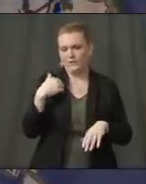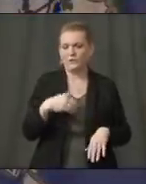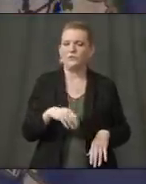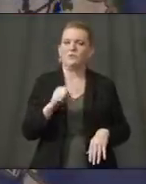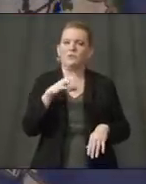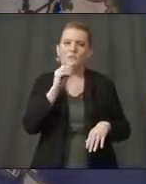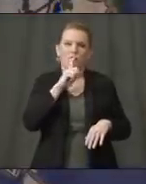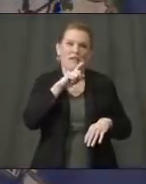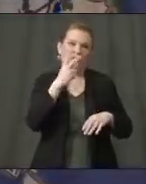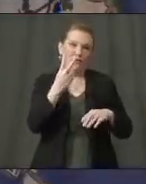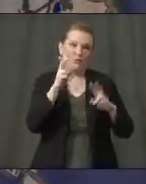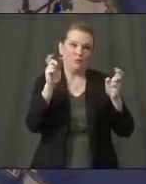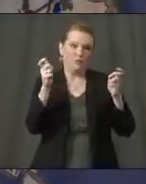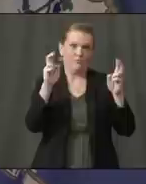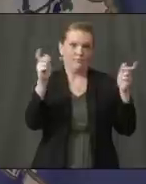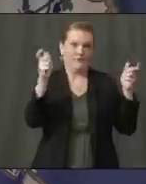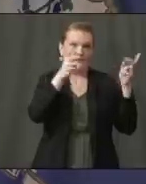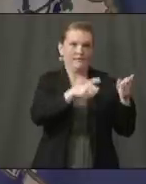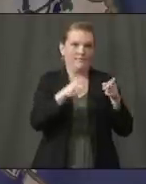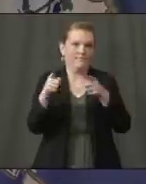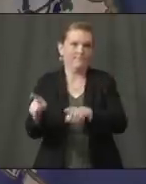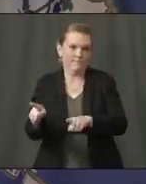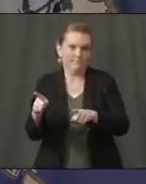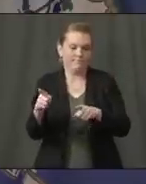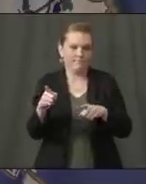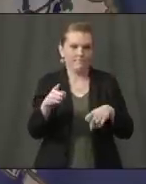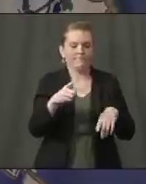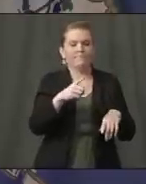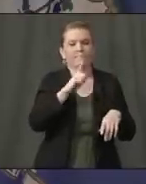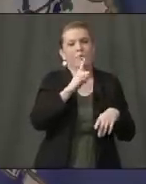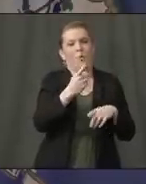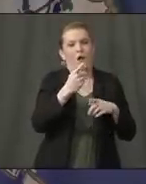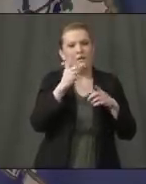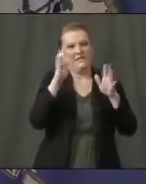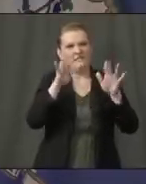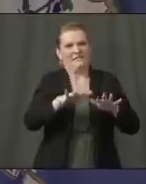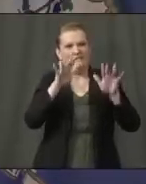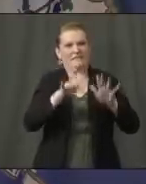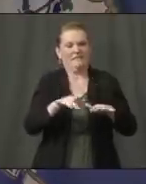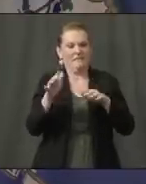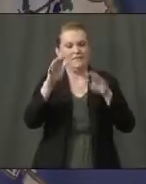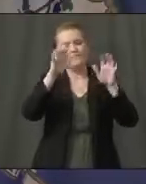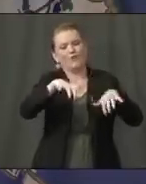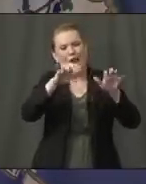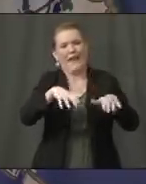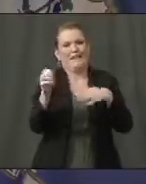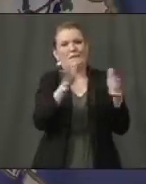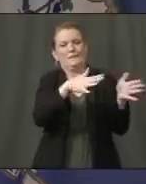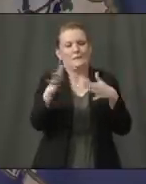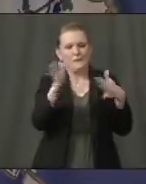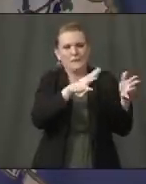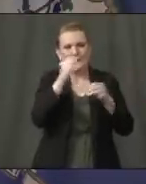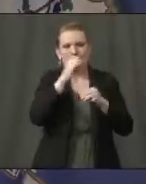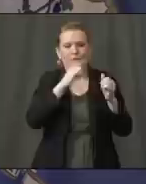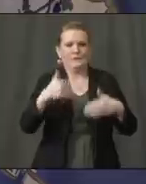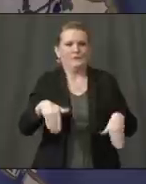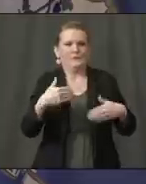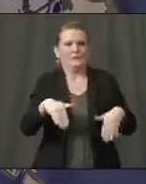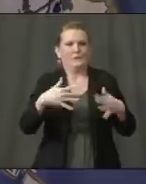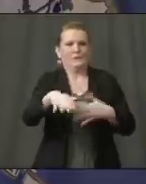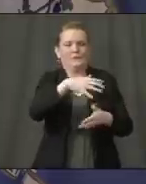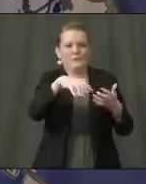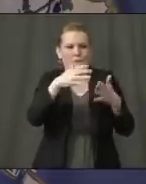old-fashioned storm, wind and rain. And just quick update, there are about 40,000 folks